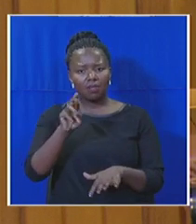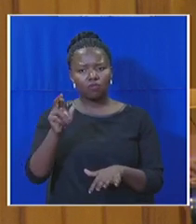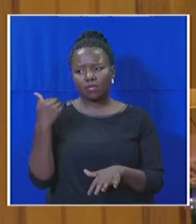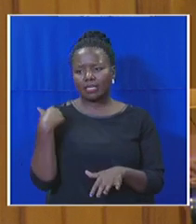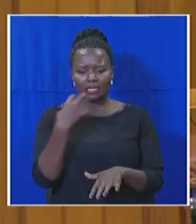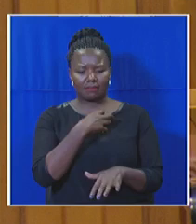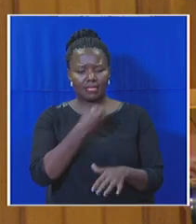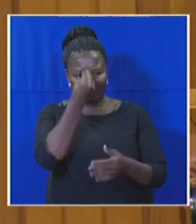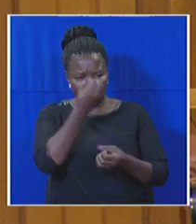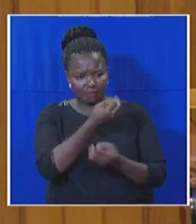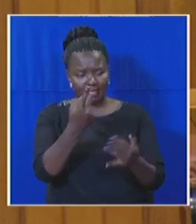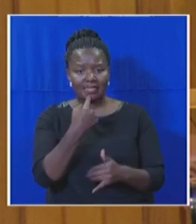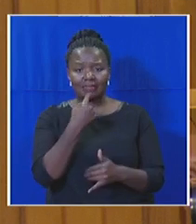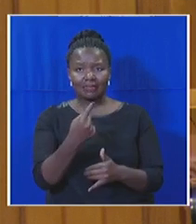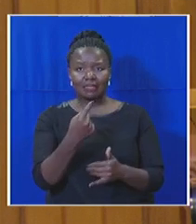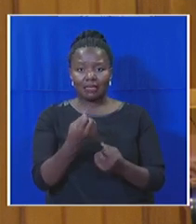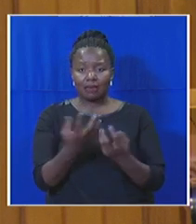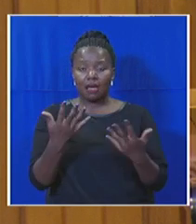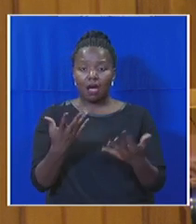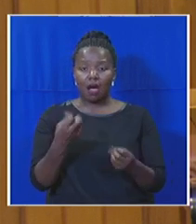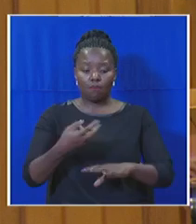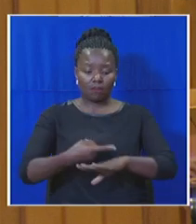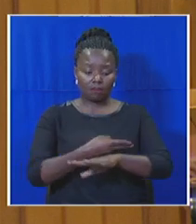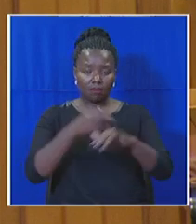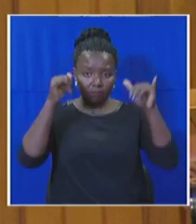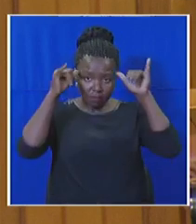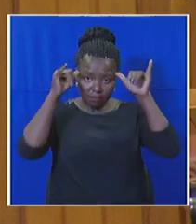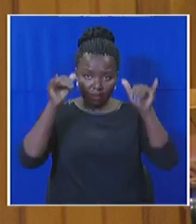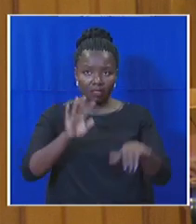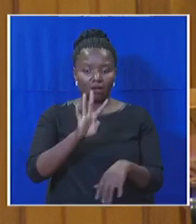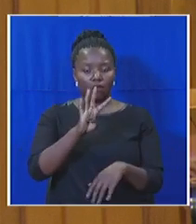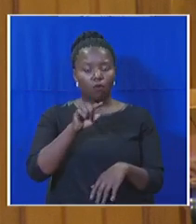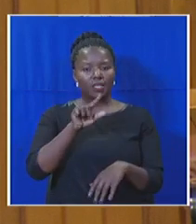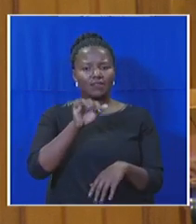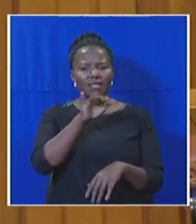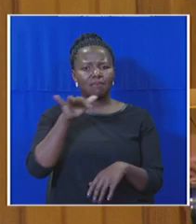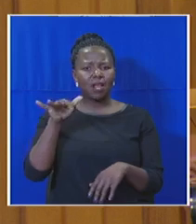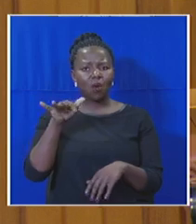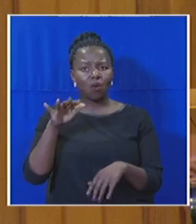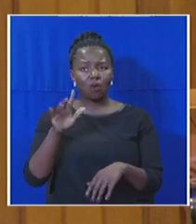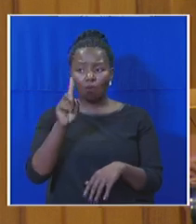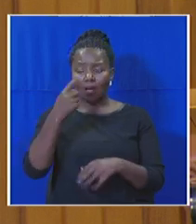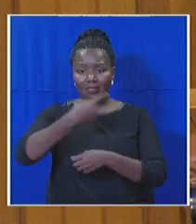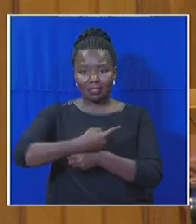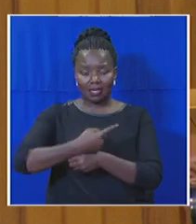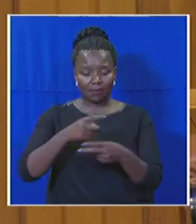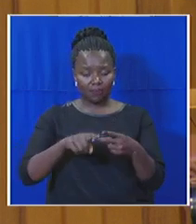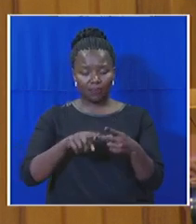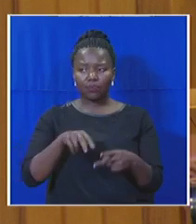feed 4.7 million cattle for 1 day. Northwest alone would